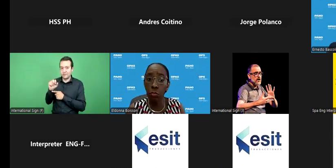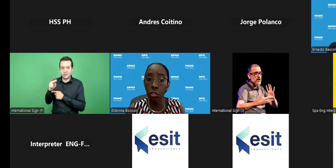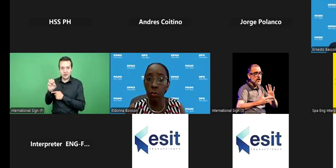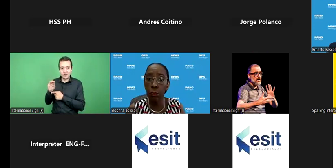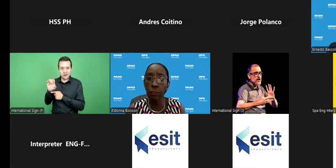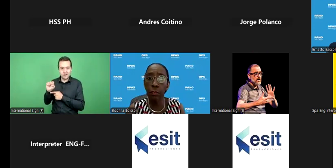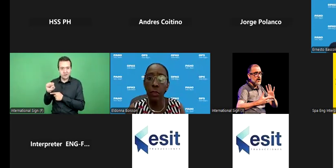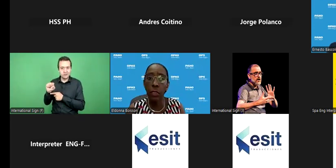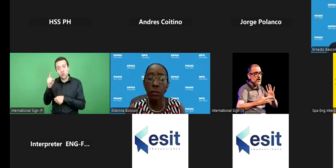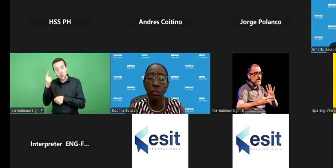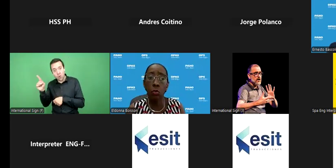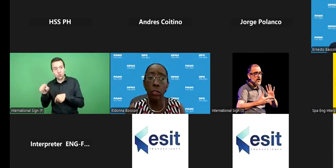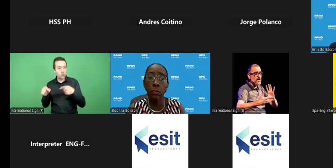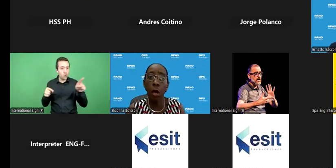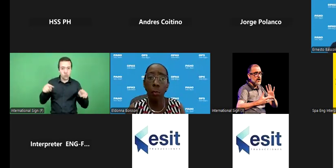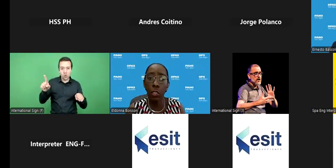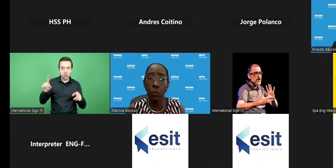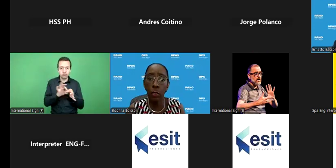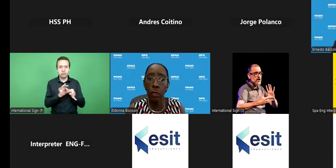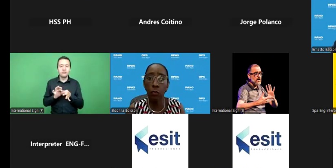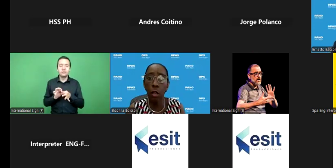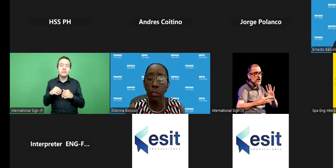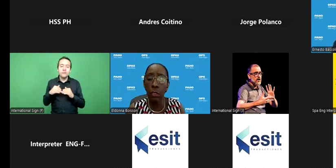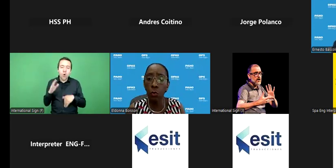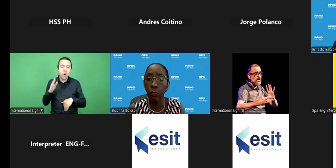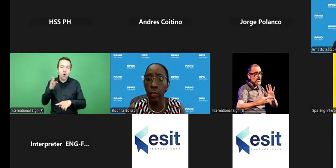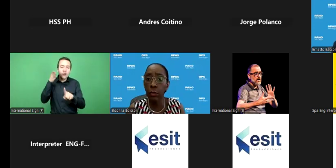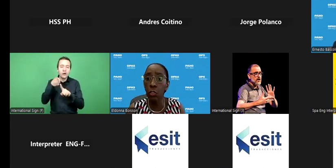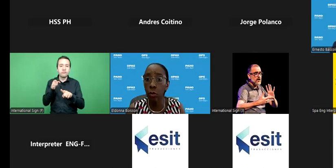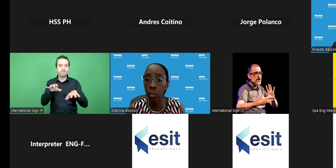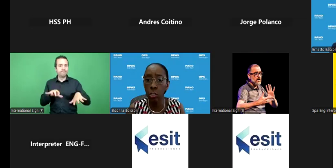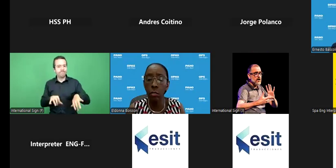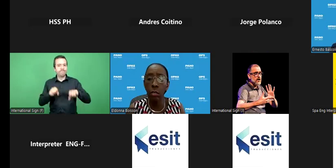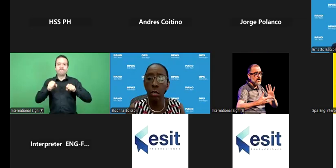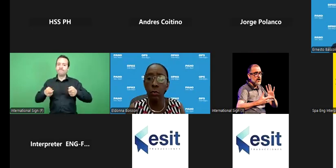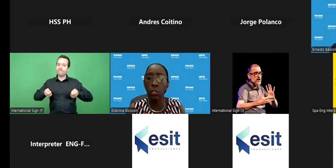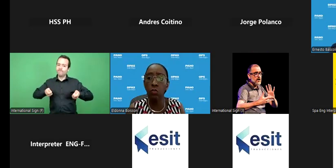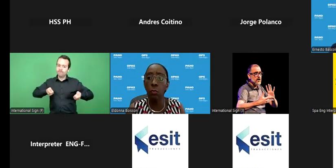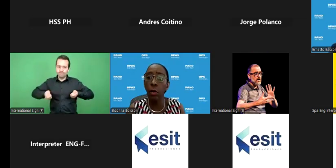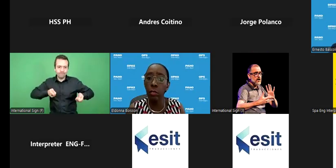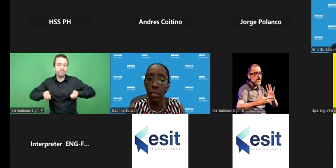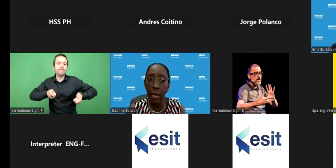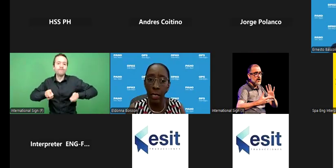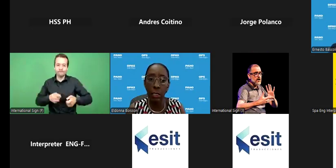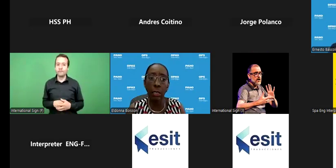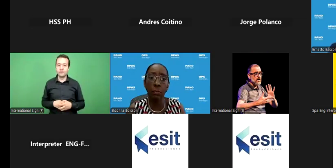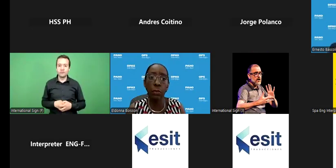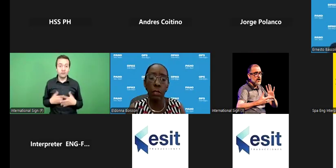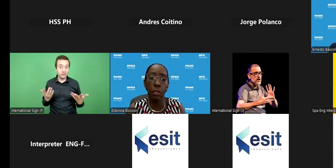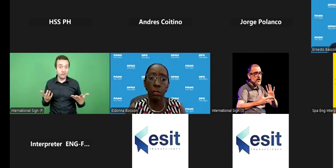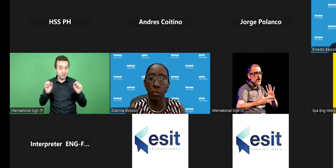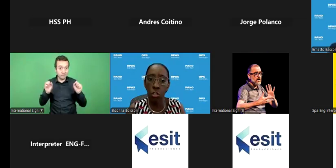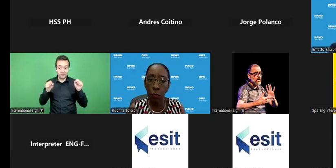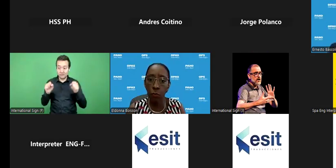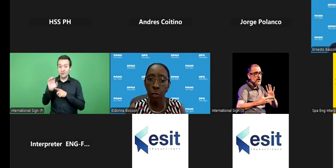and stewardship, so that the Bahamas will evolve into a more effective structure with a strong policy landscape